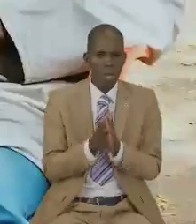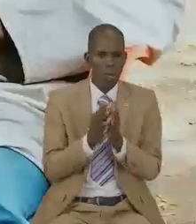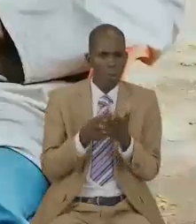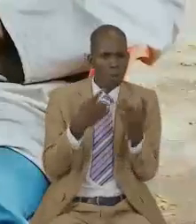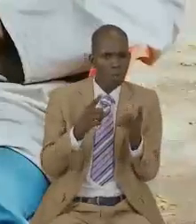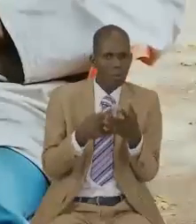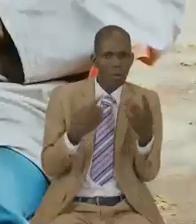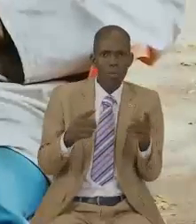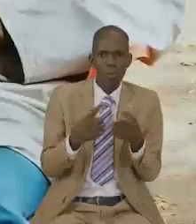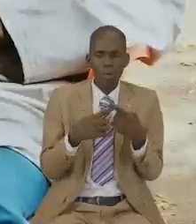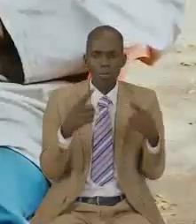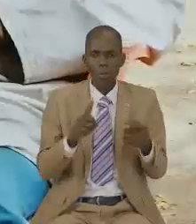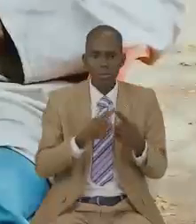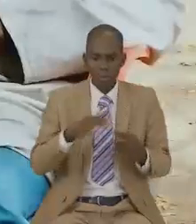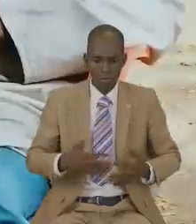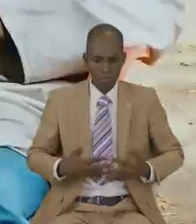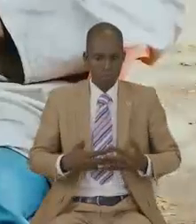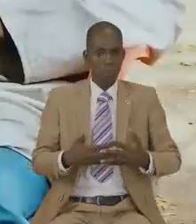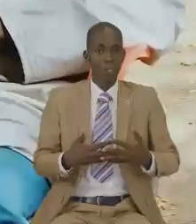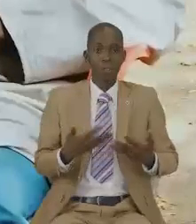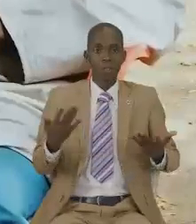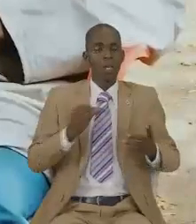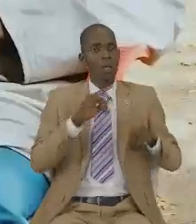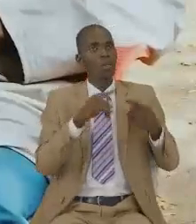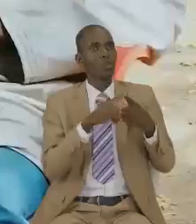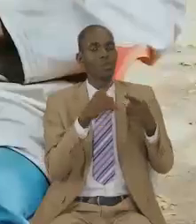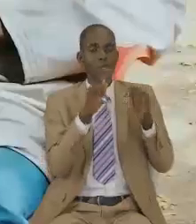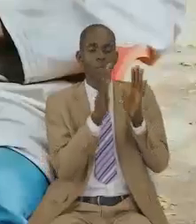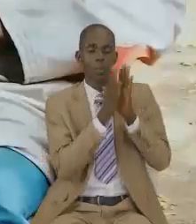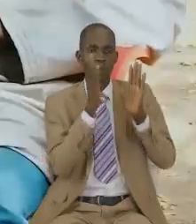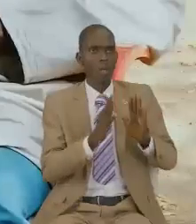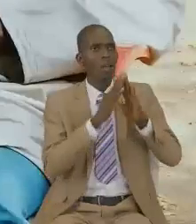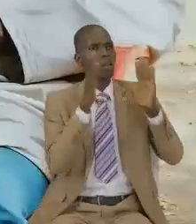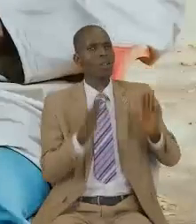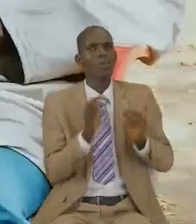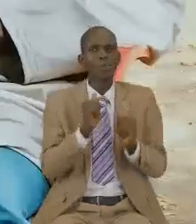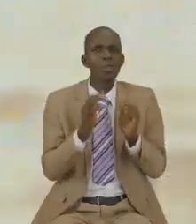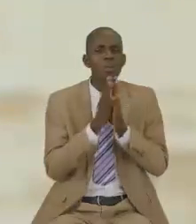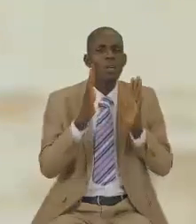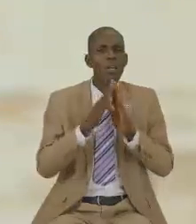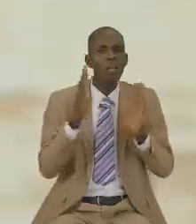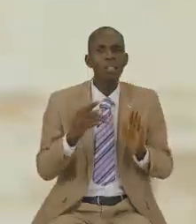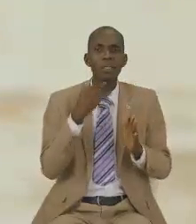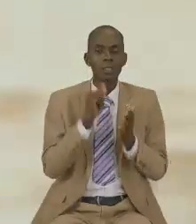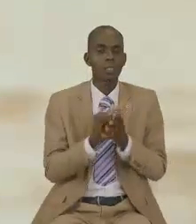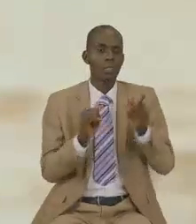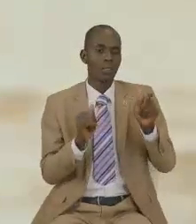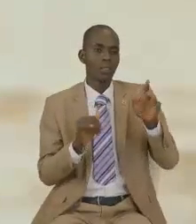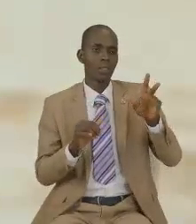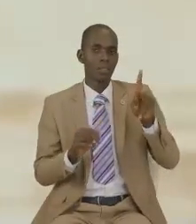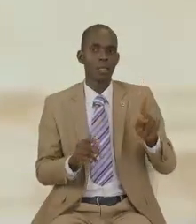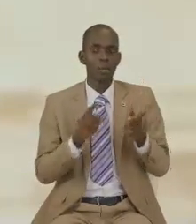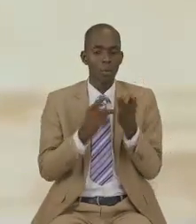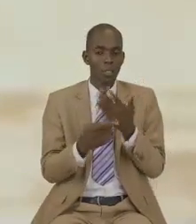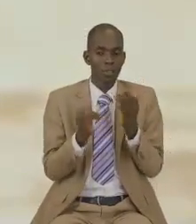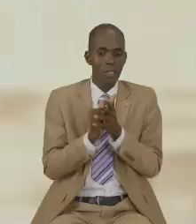That did I go to a prayer house? I told him, yeah, yes, I went to a prayer house. And which prayer house? I told him, GCK, that just ended